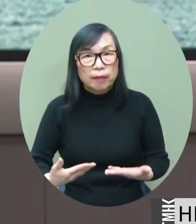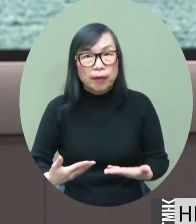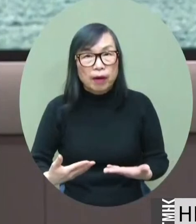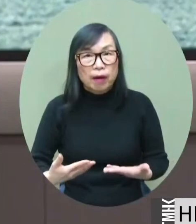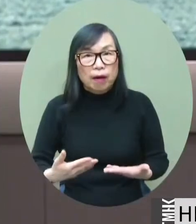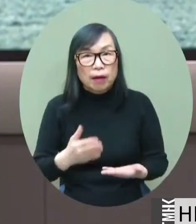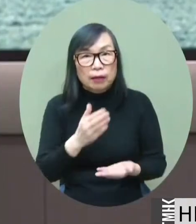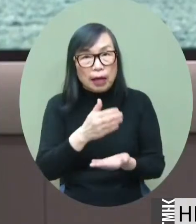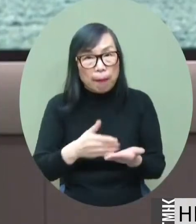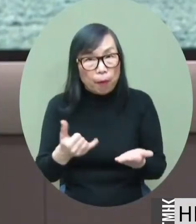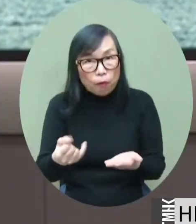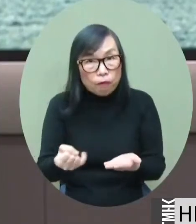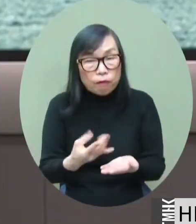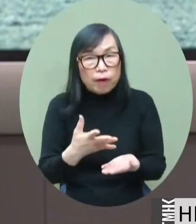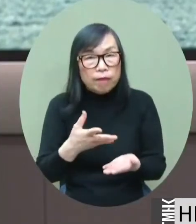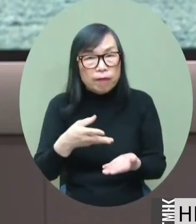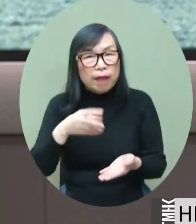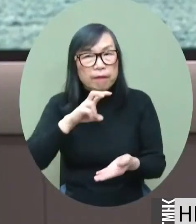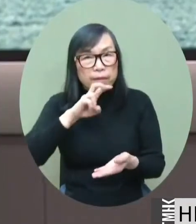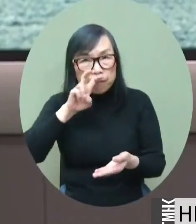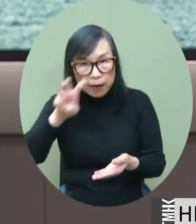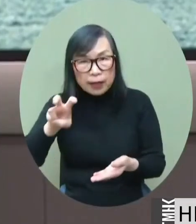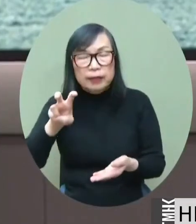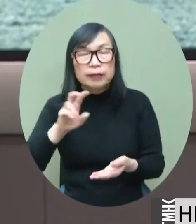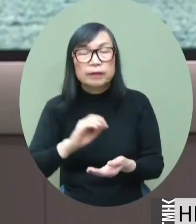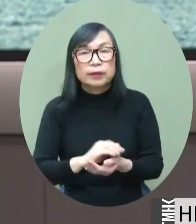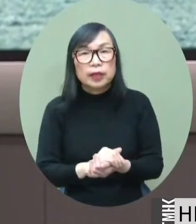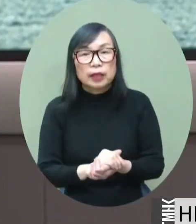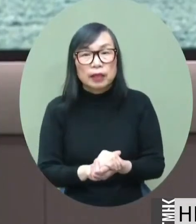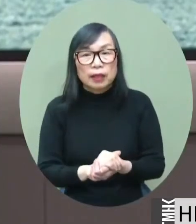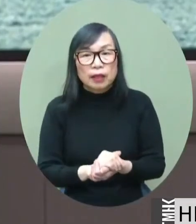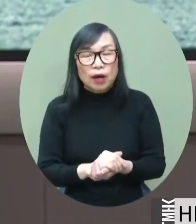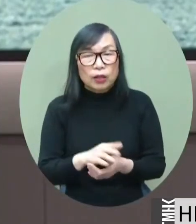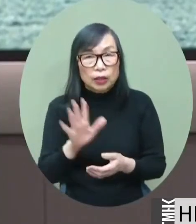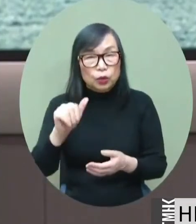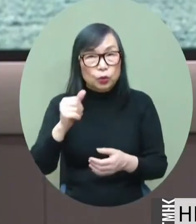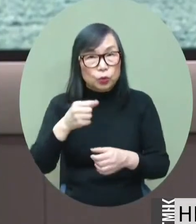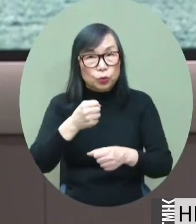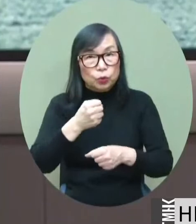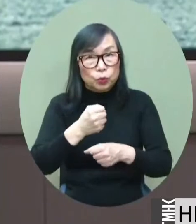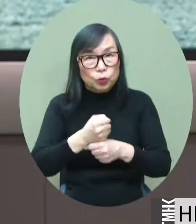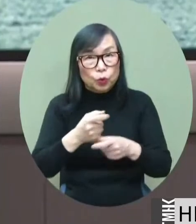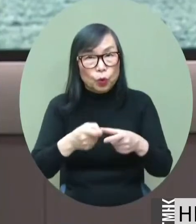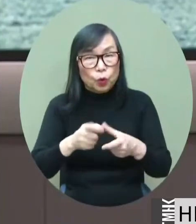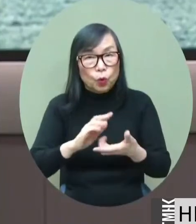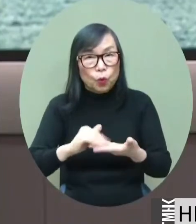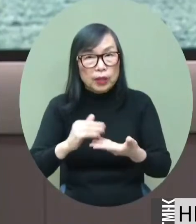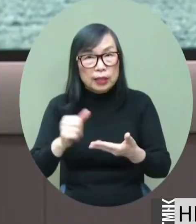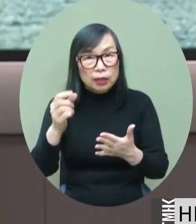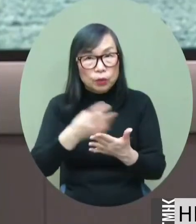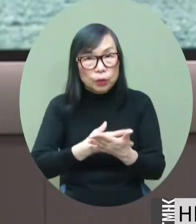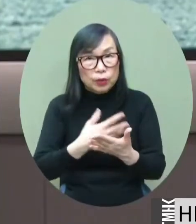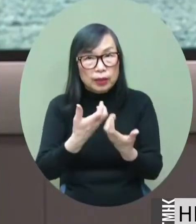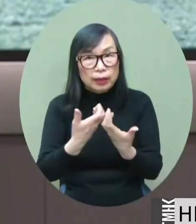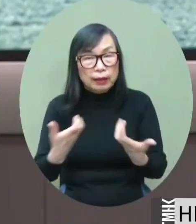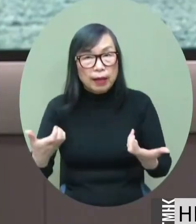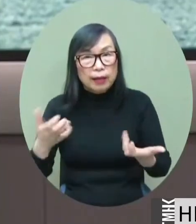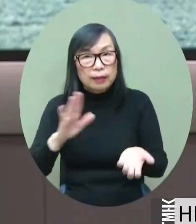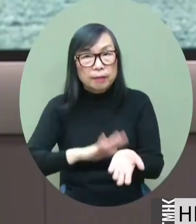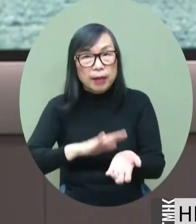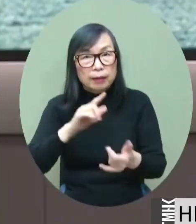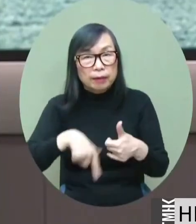detect a majority of the cases in the community so that we can